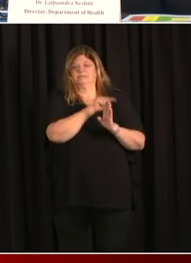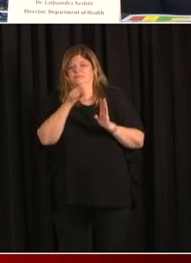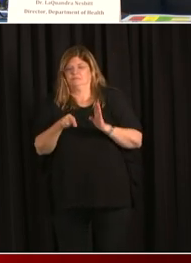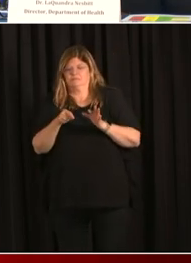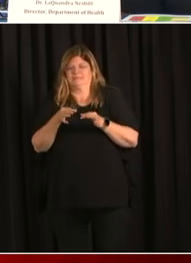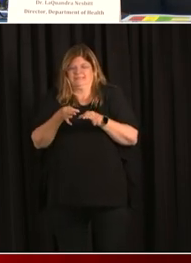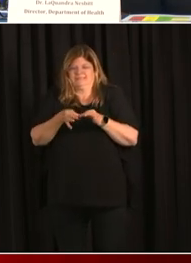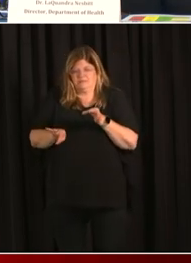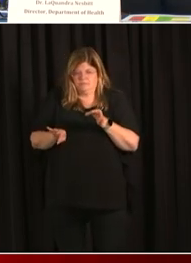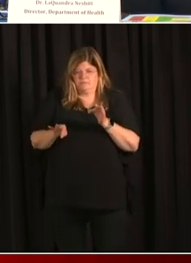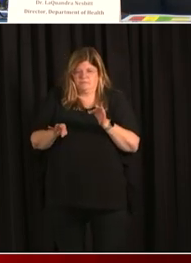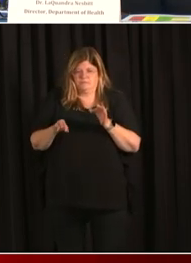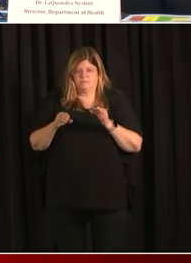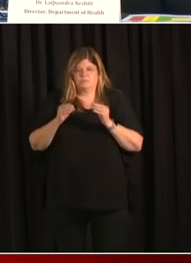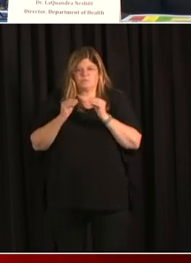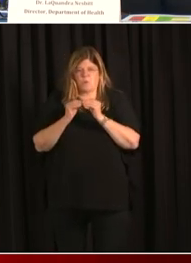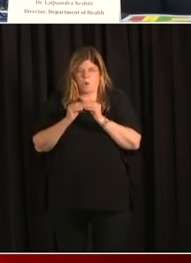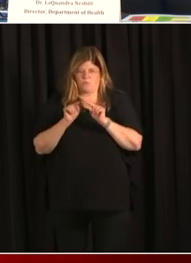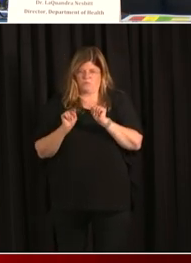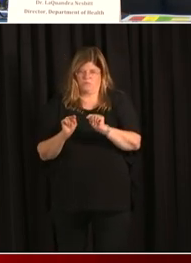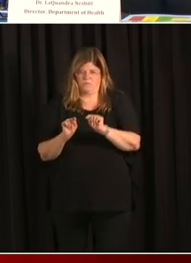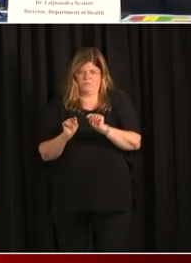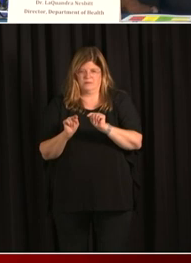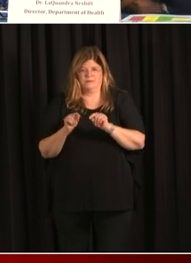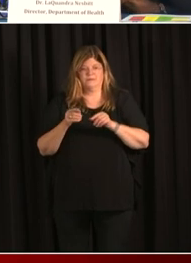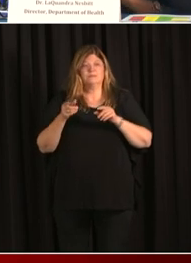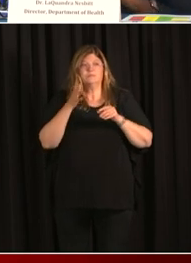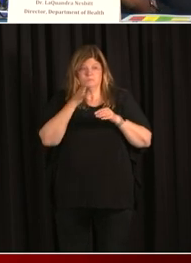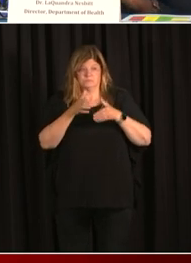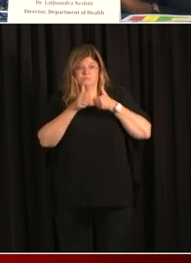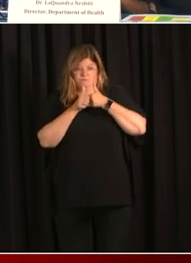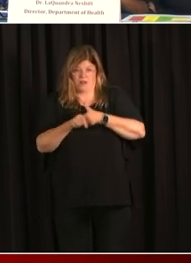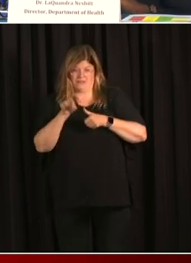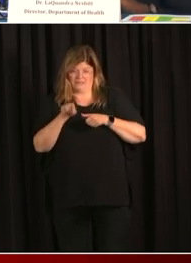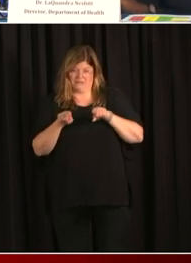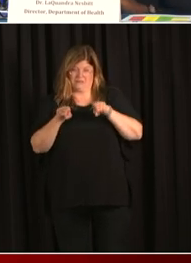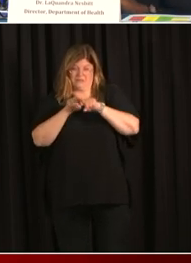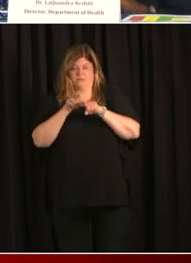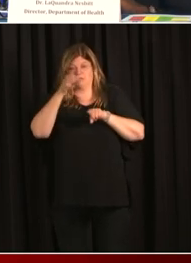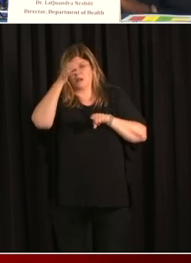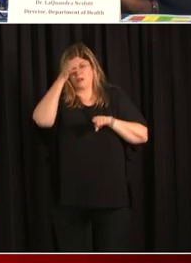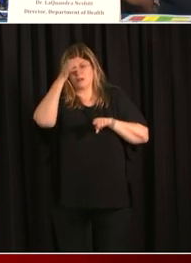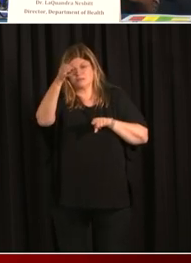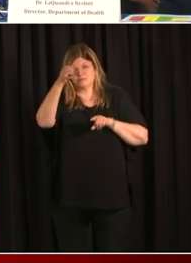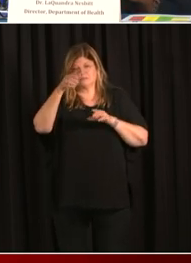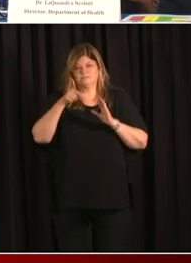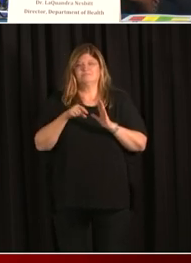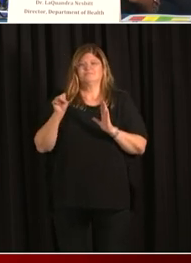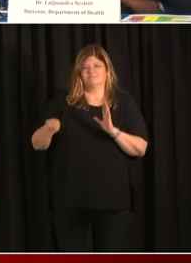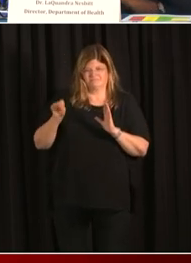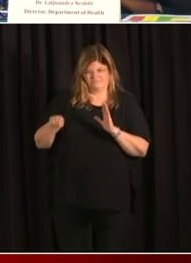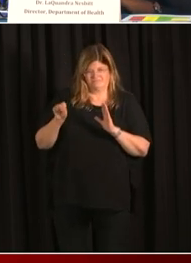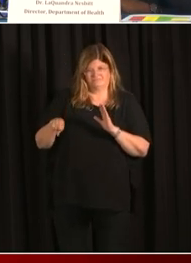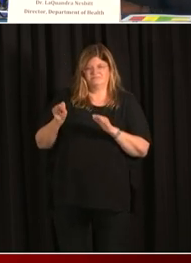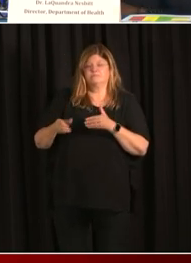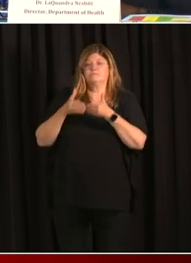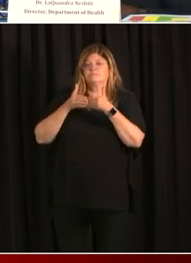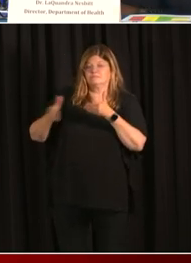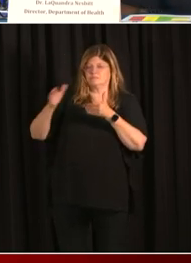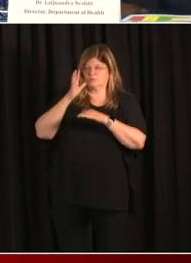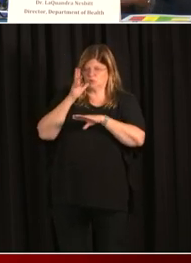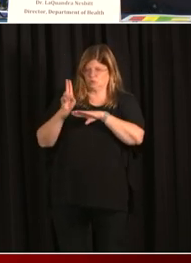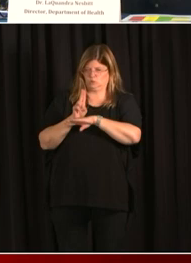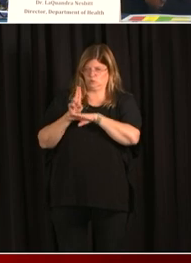Just following that downward trend? Exactly, exactly. And we're going to color code things for you, show you where we